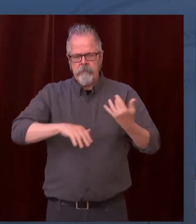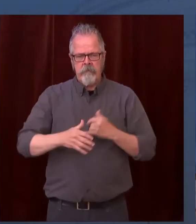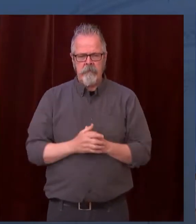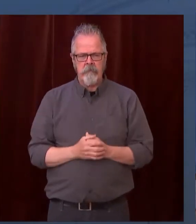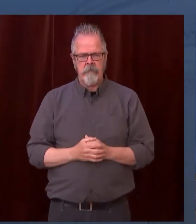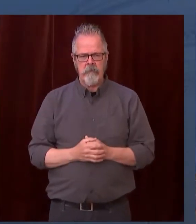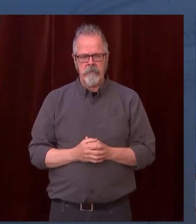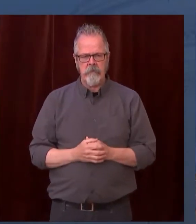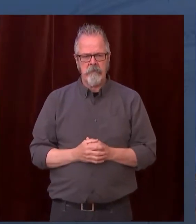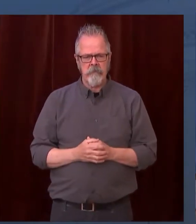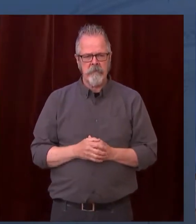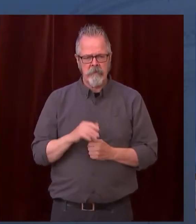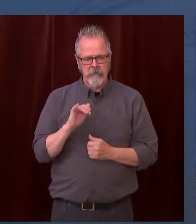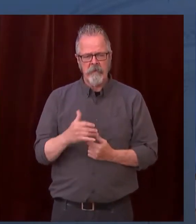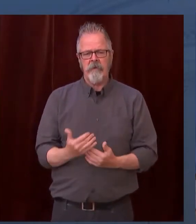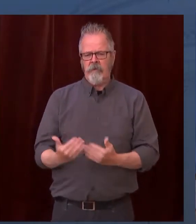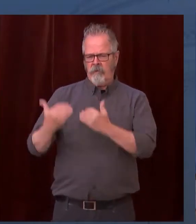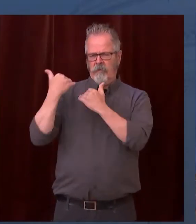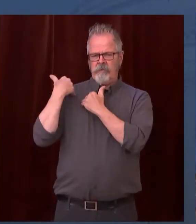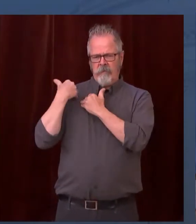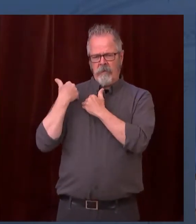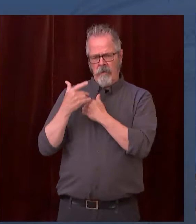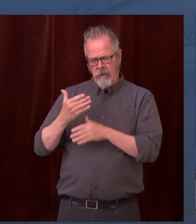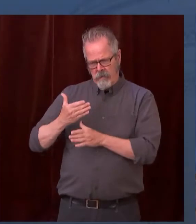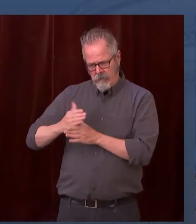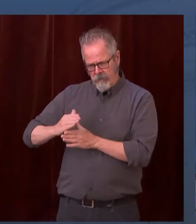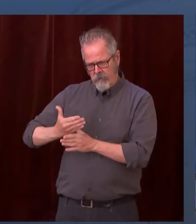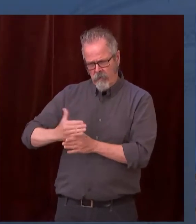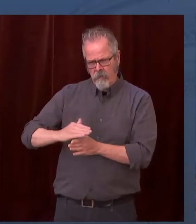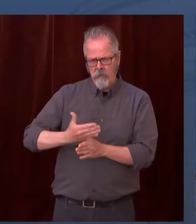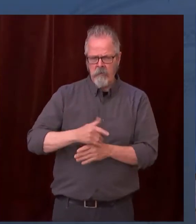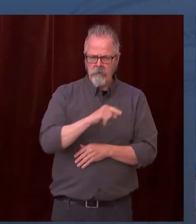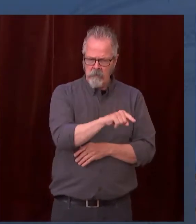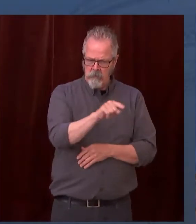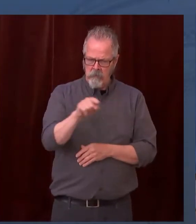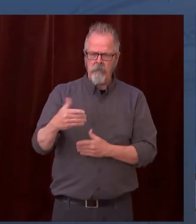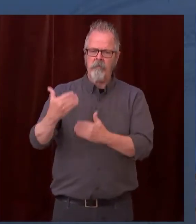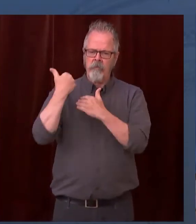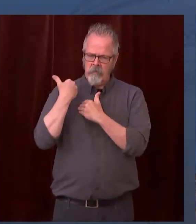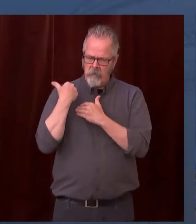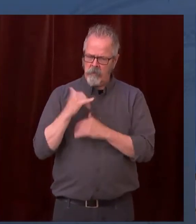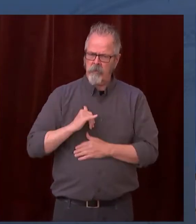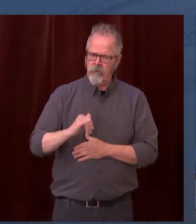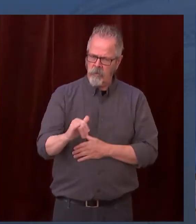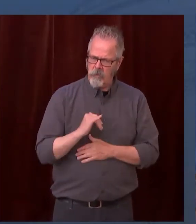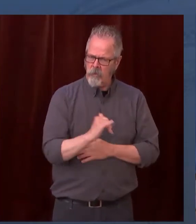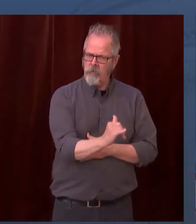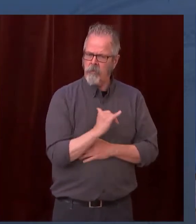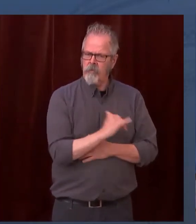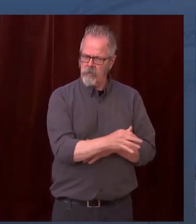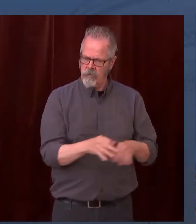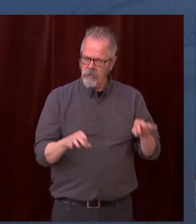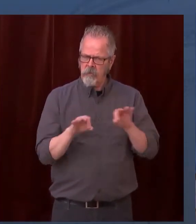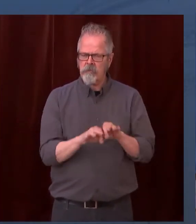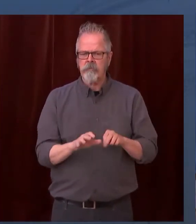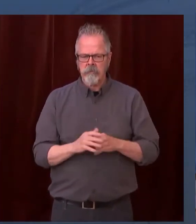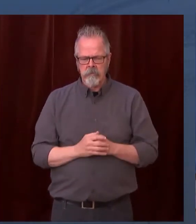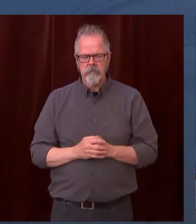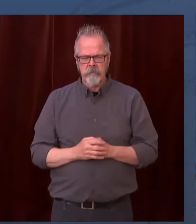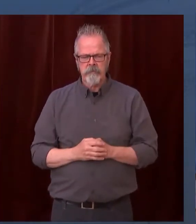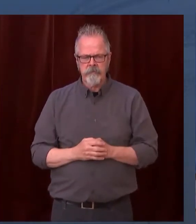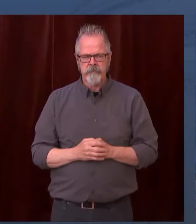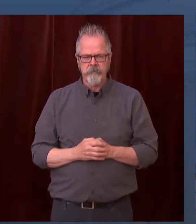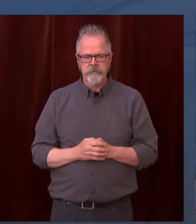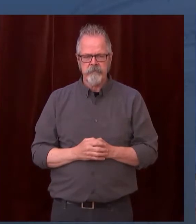customers when they're shopping in their stores, and importantly their own employees. You know, we have rules